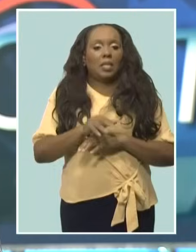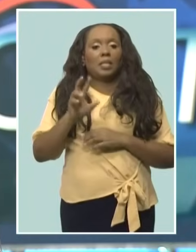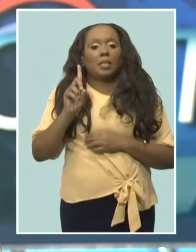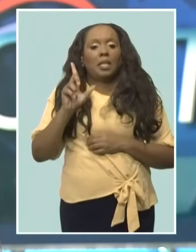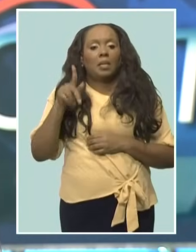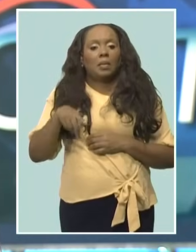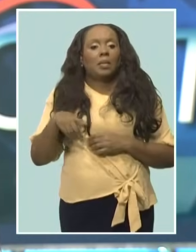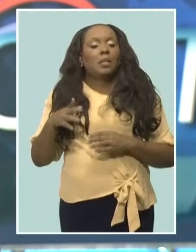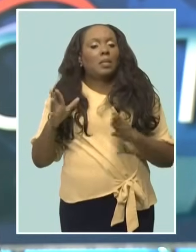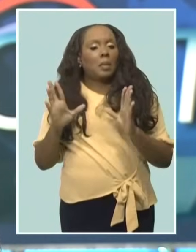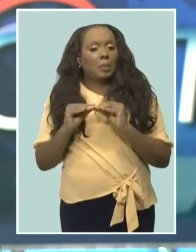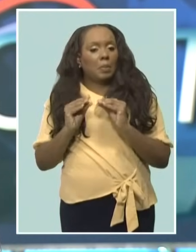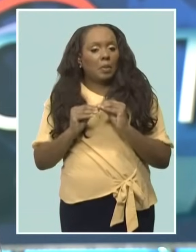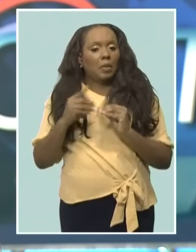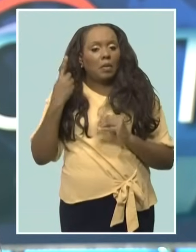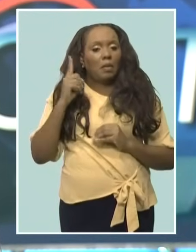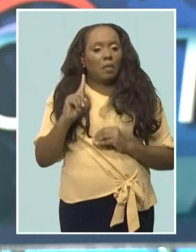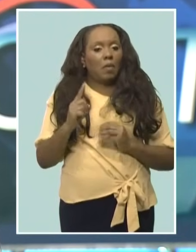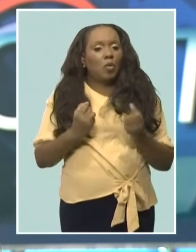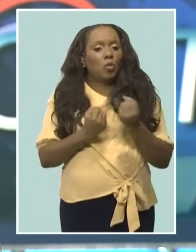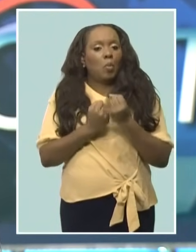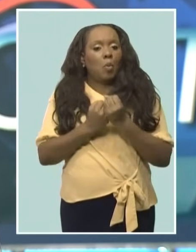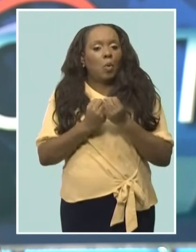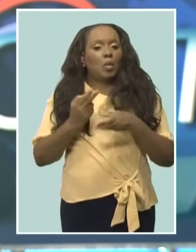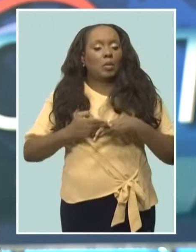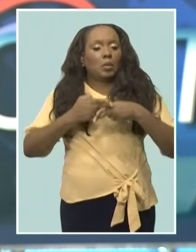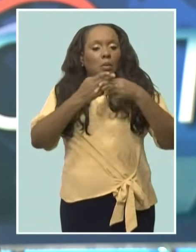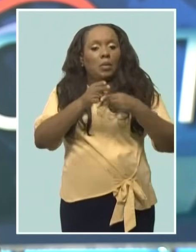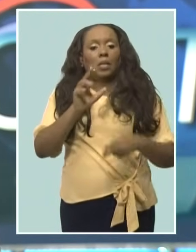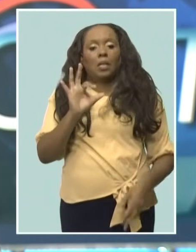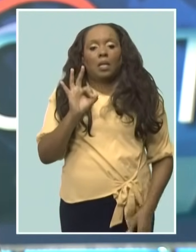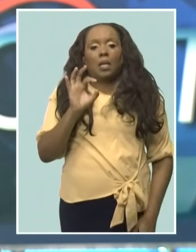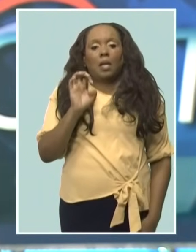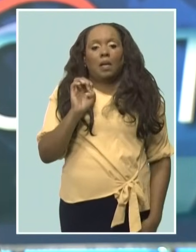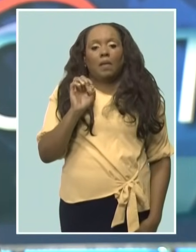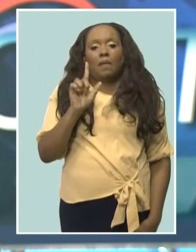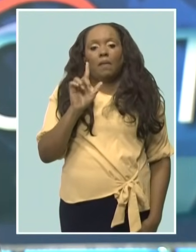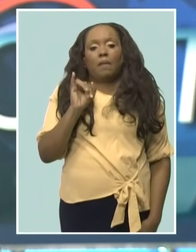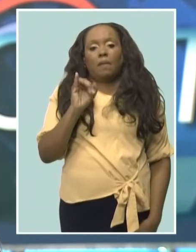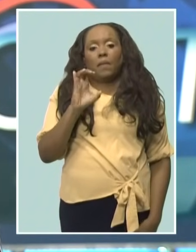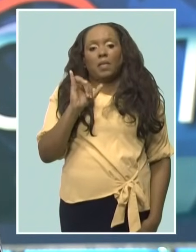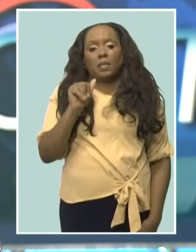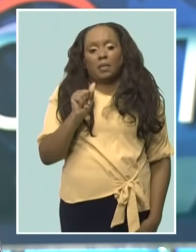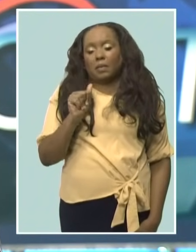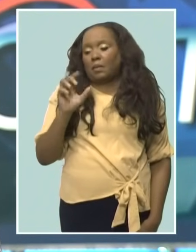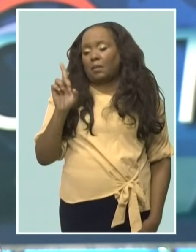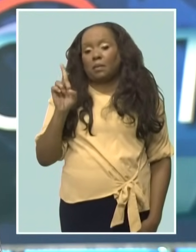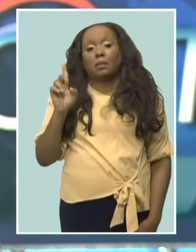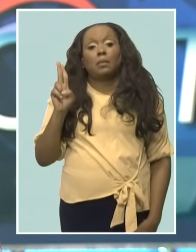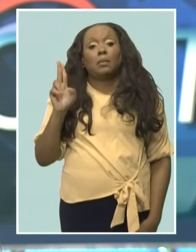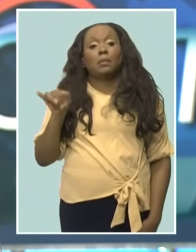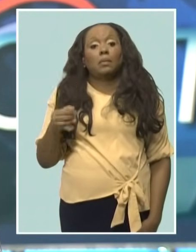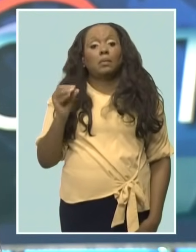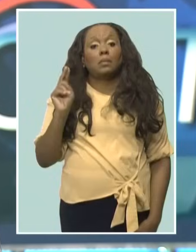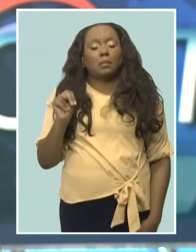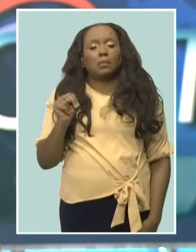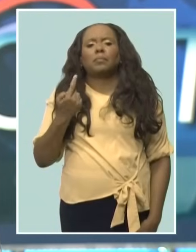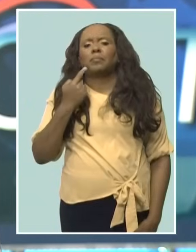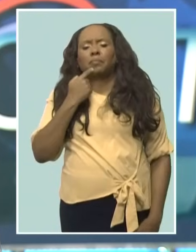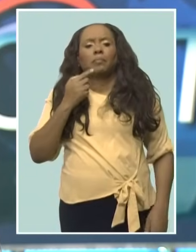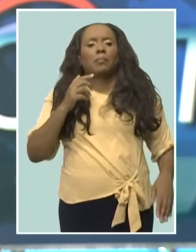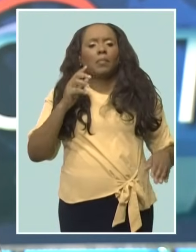in support of candidate Felicia Dujon in the St. James North by-election race. He charged that government